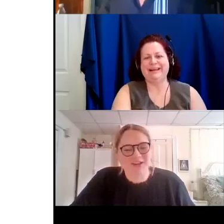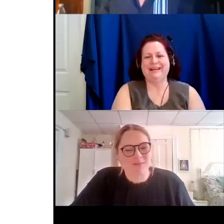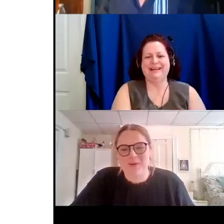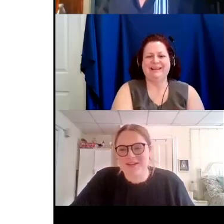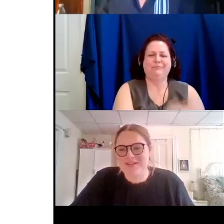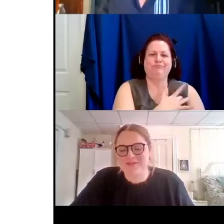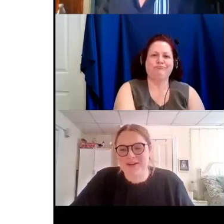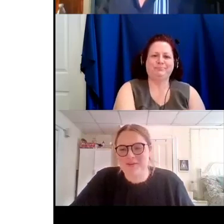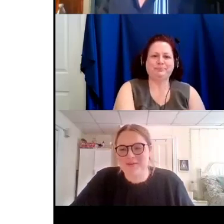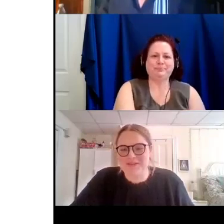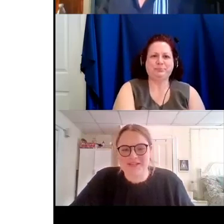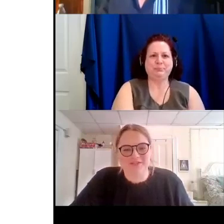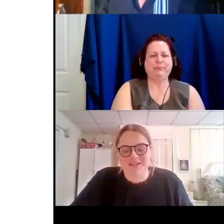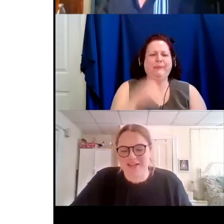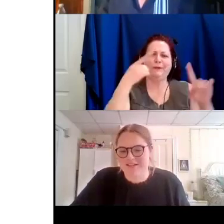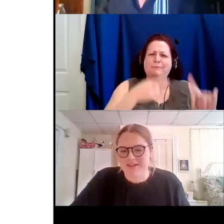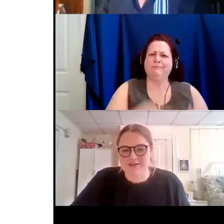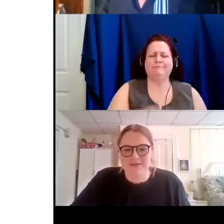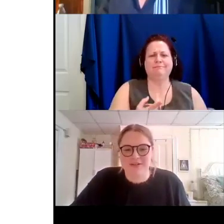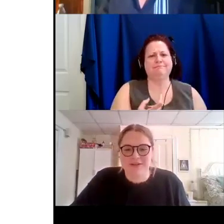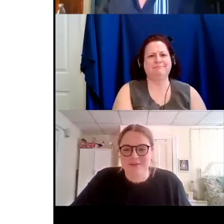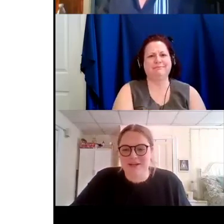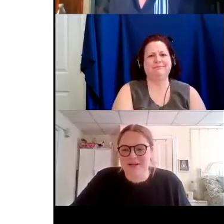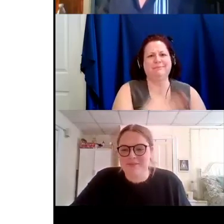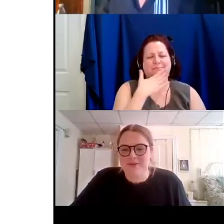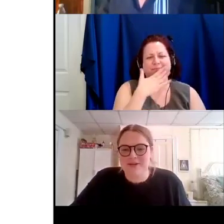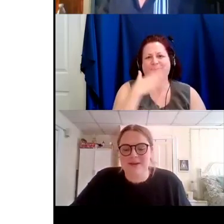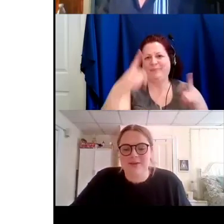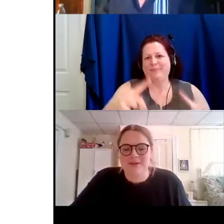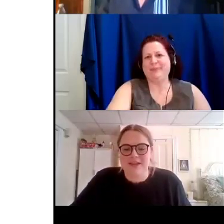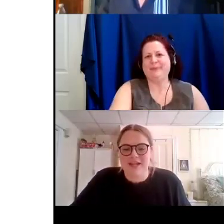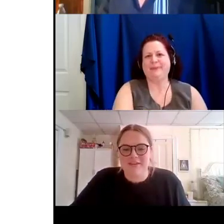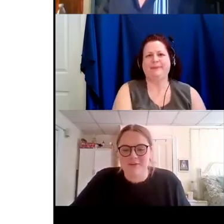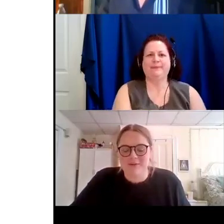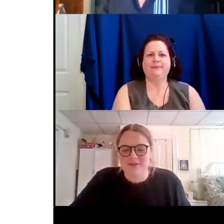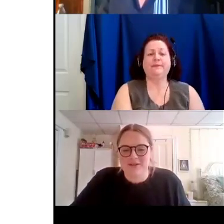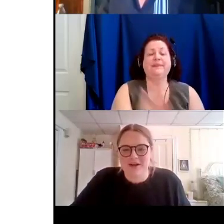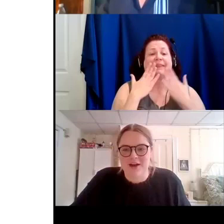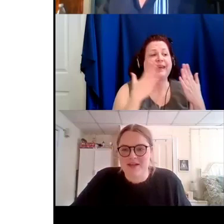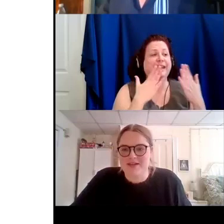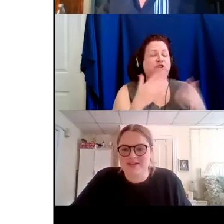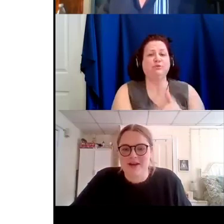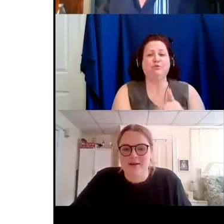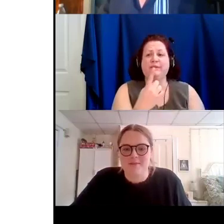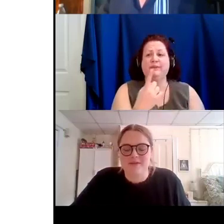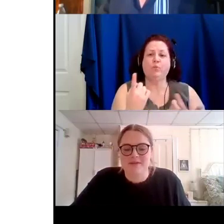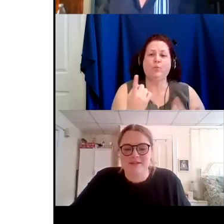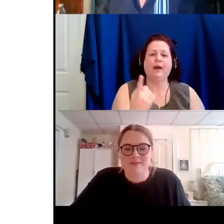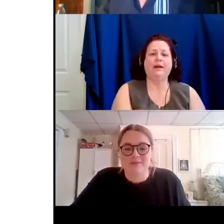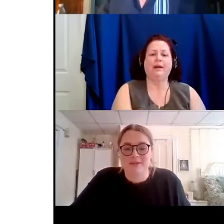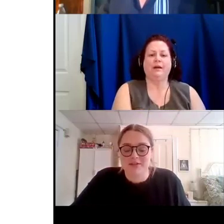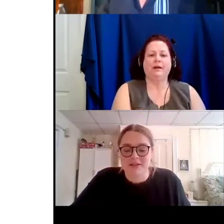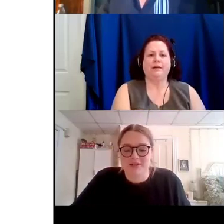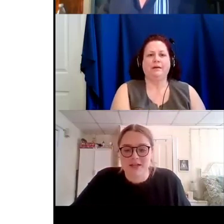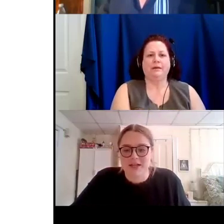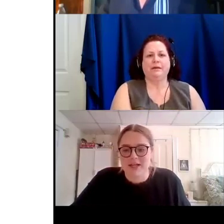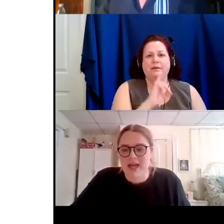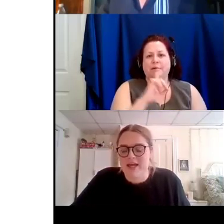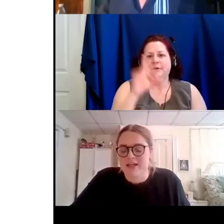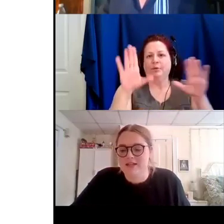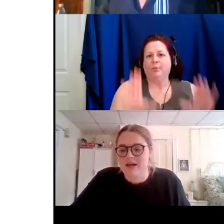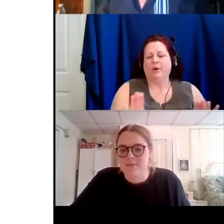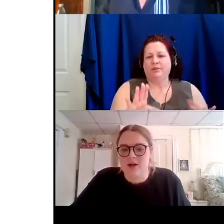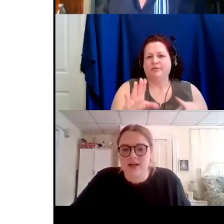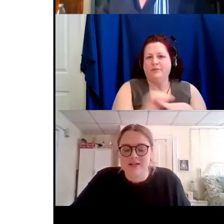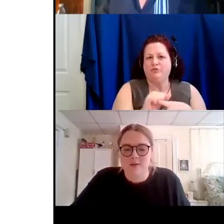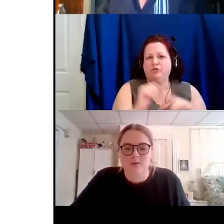to talk to, but points are very well received, and I totally agree. But we got to wrap it up. I want to thank everyone for their comments. This has been a really great training,